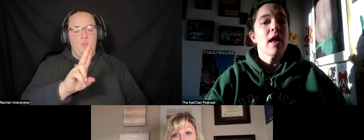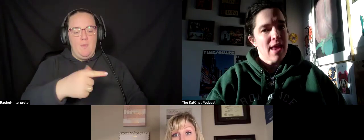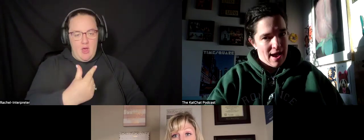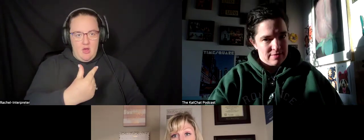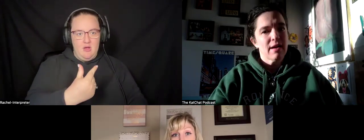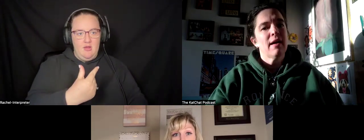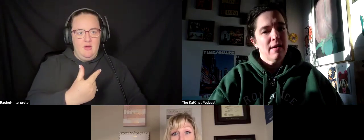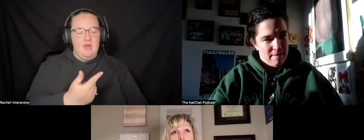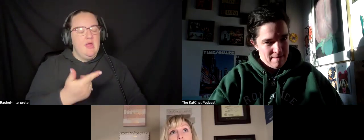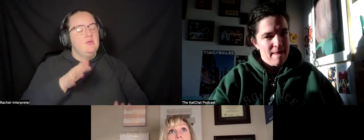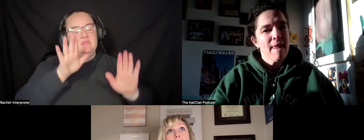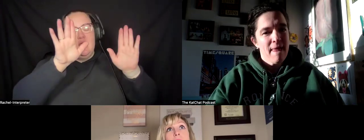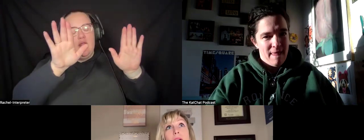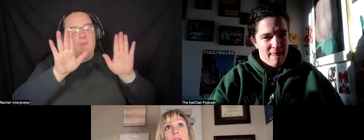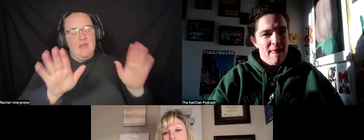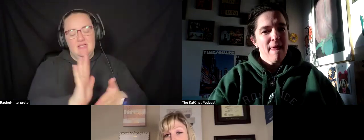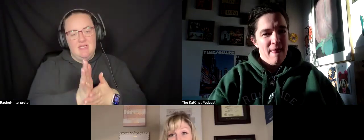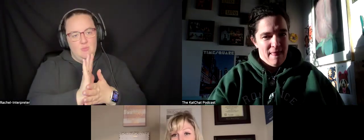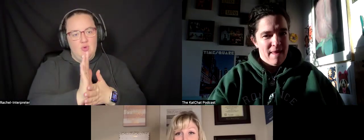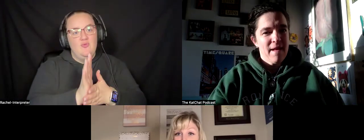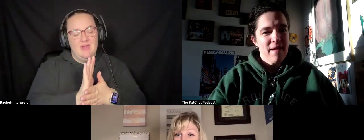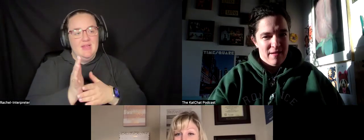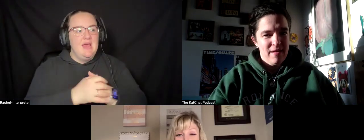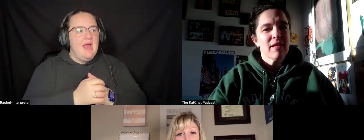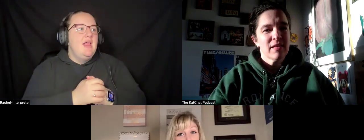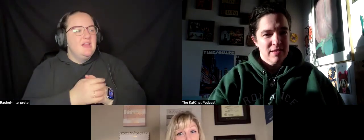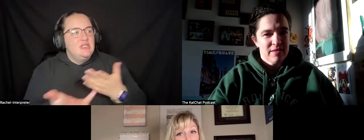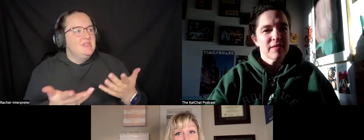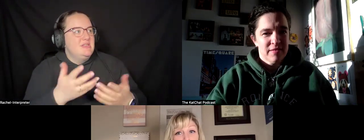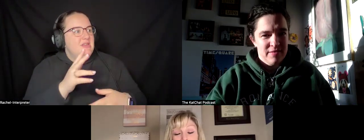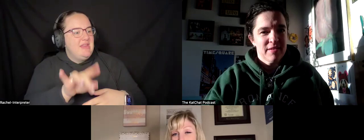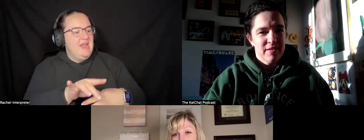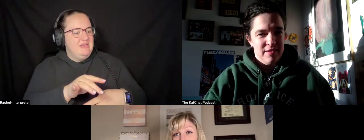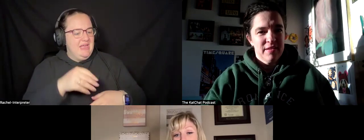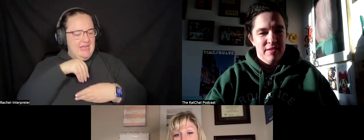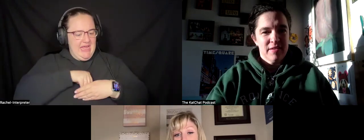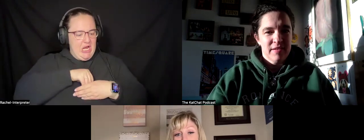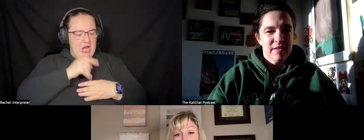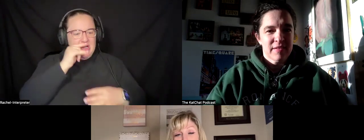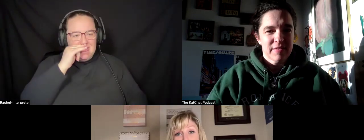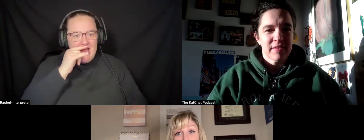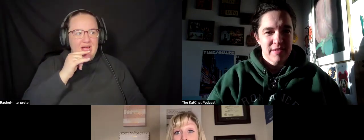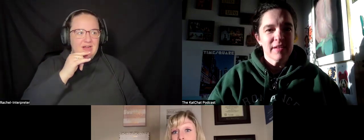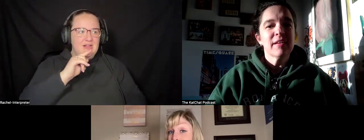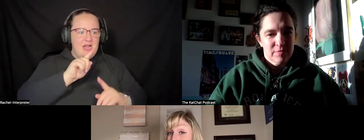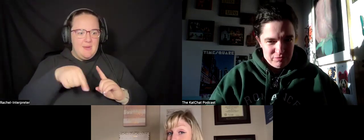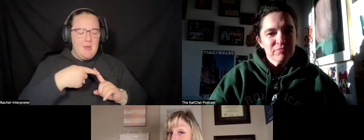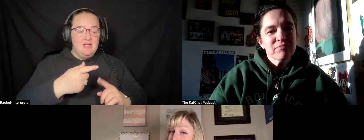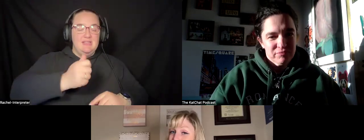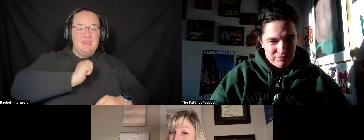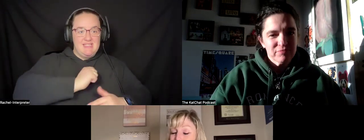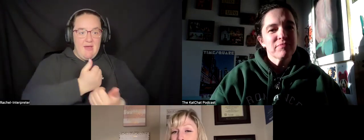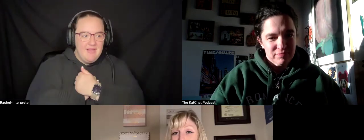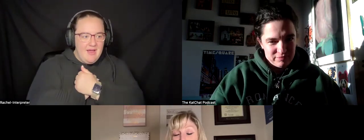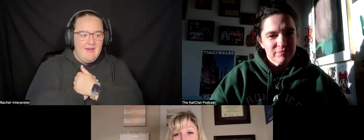movie with Autumn Reeser. And that's, kind of the whole question of like inner child. And again, it's more of an idea of self-love. And yes, a